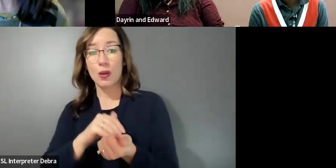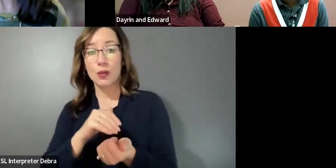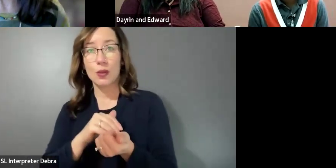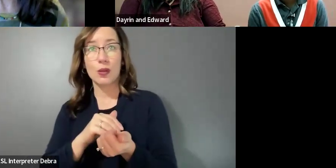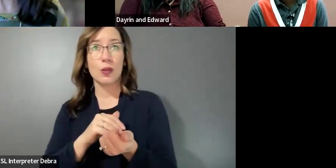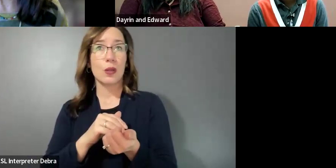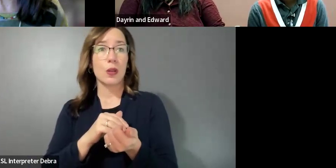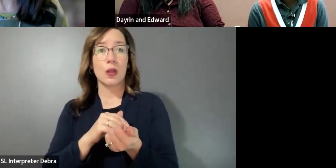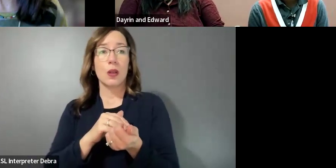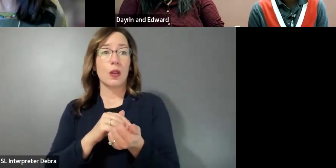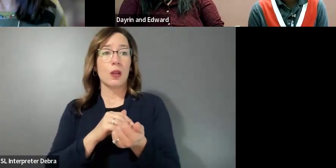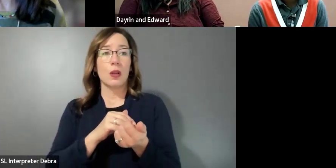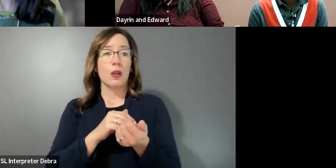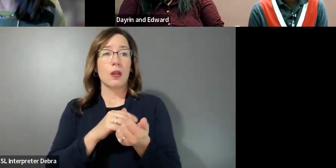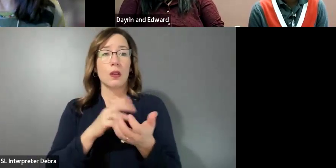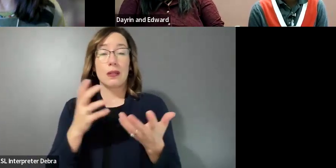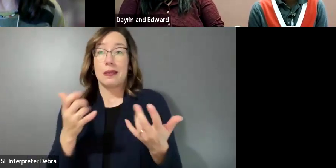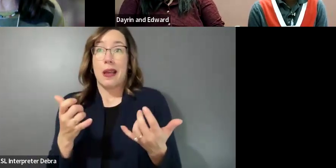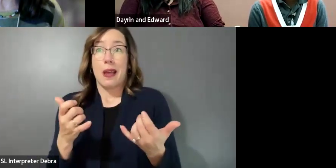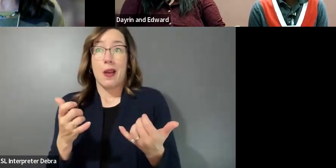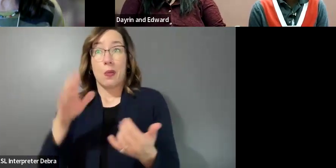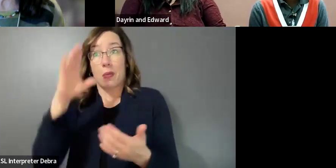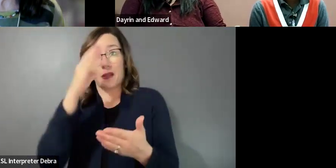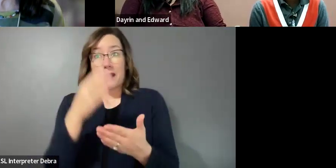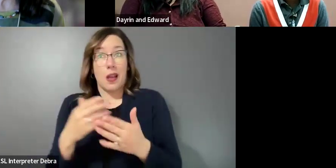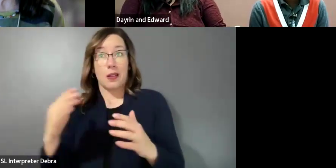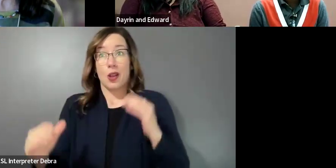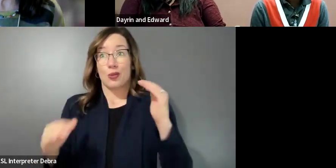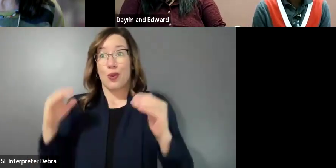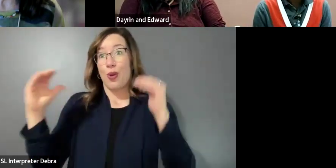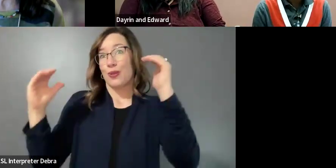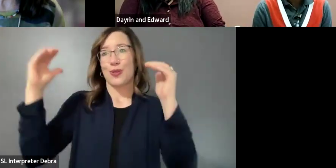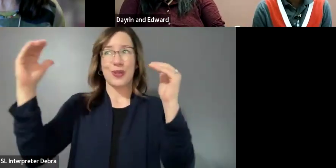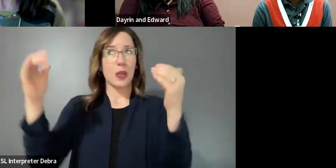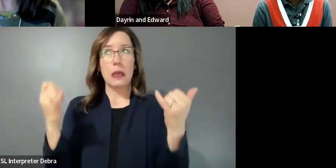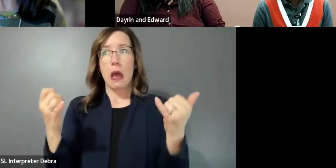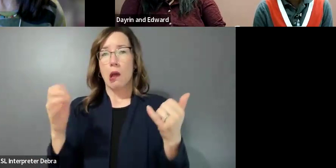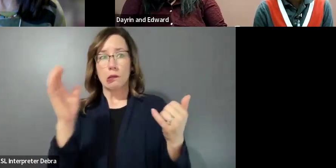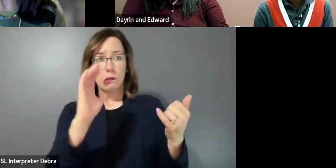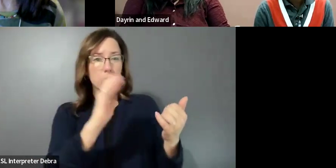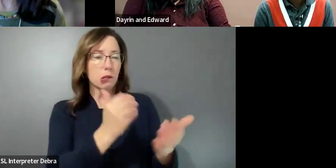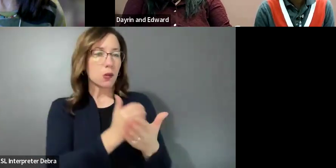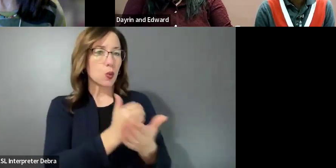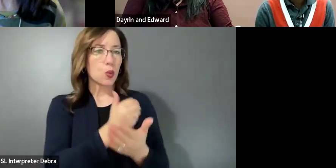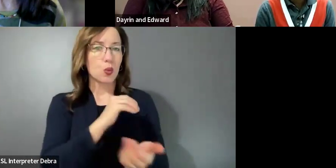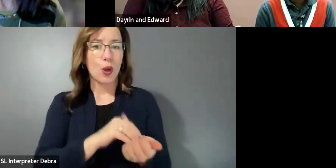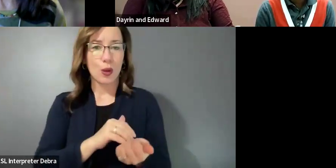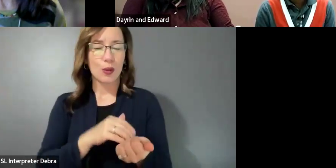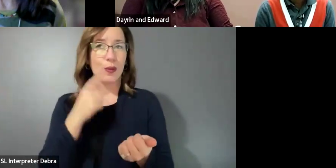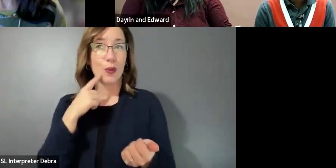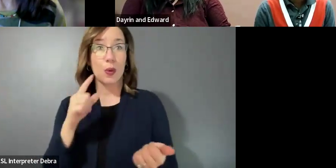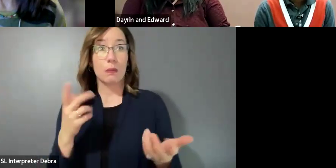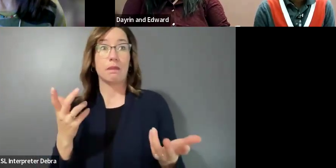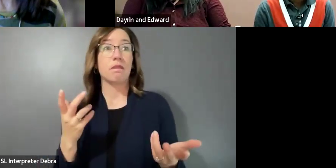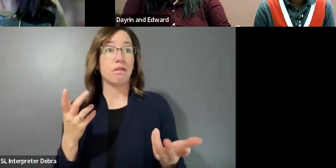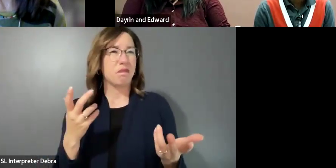like talks to me because now my son is an adult and I have to finding a new doctor for that reason. And how